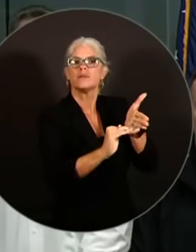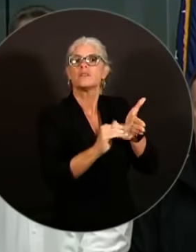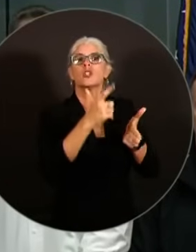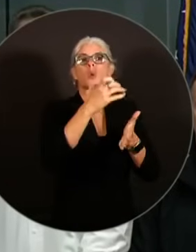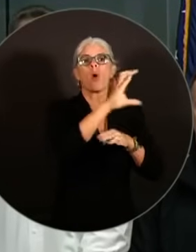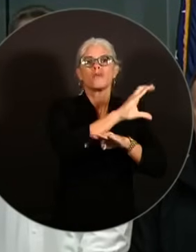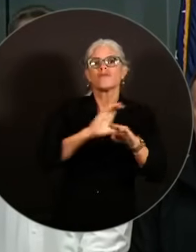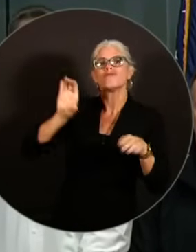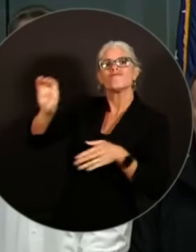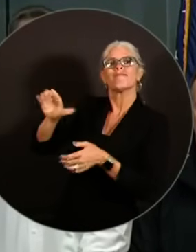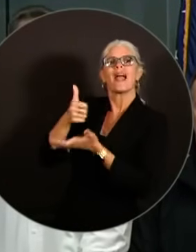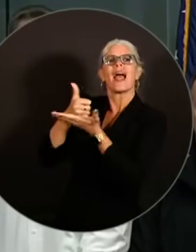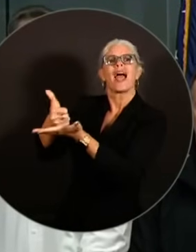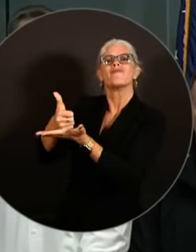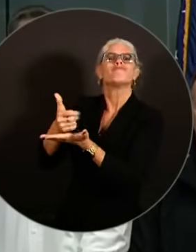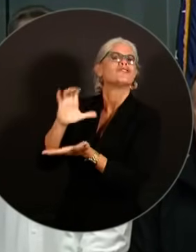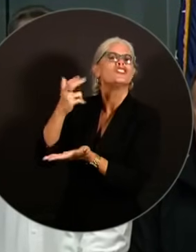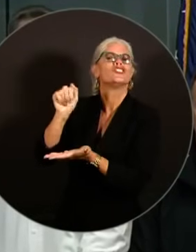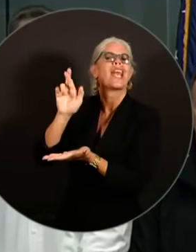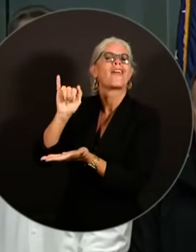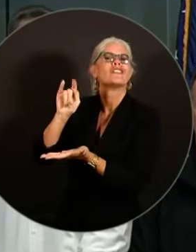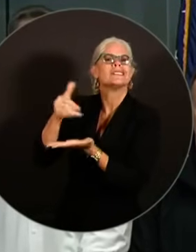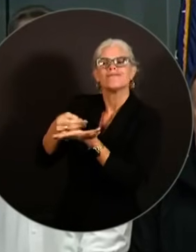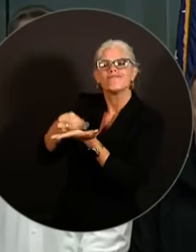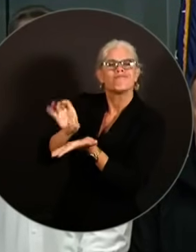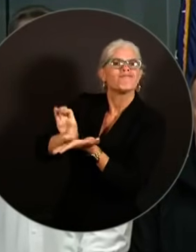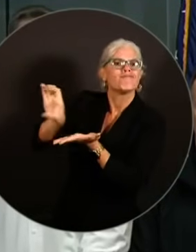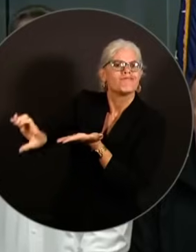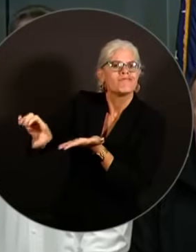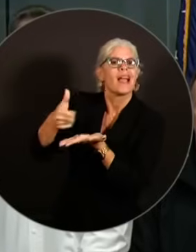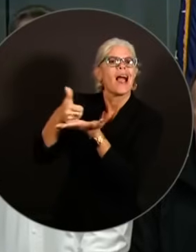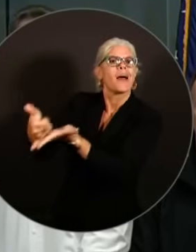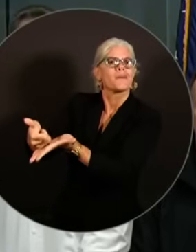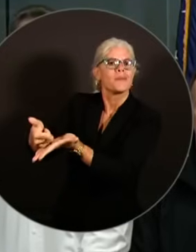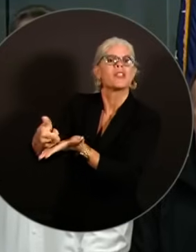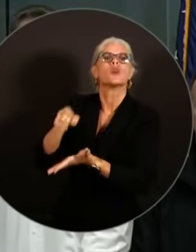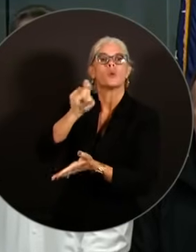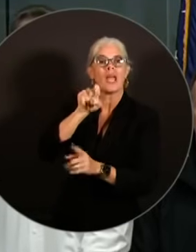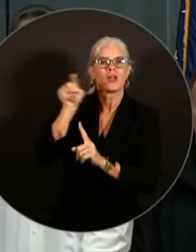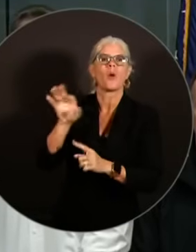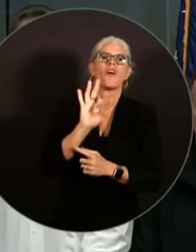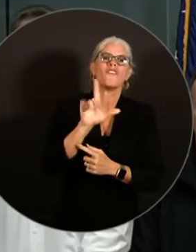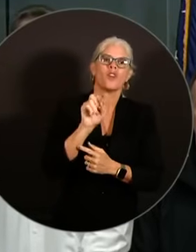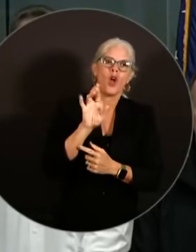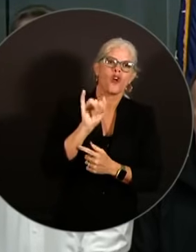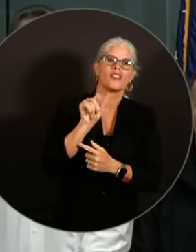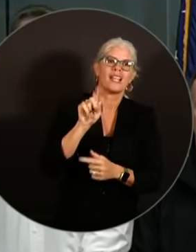that will be used to be able to help Floridians who are in need. And you can go to floridadisasterfund.org,